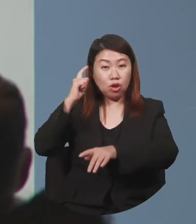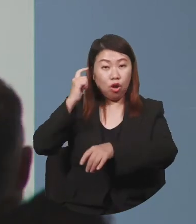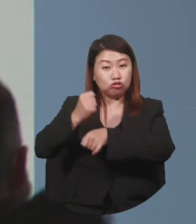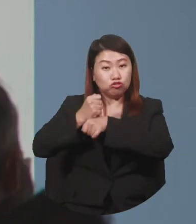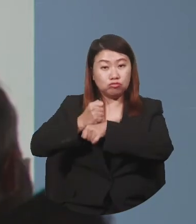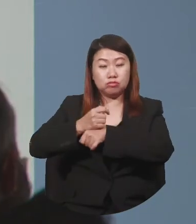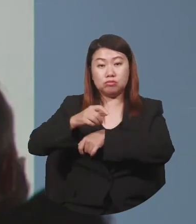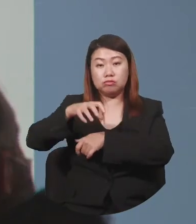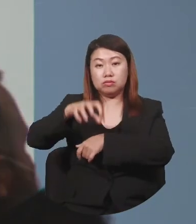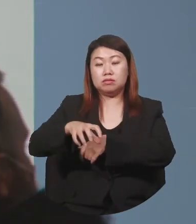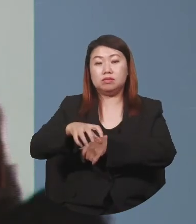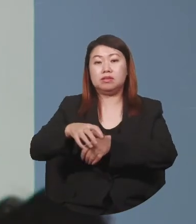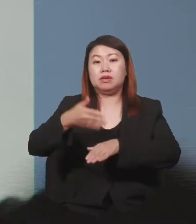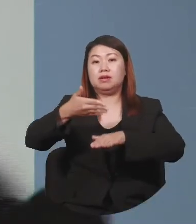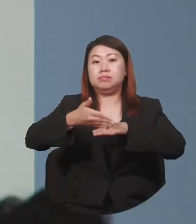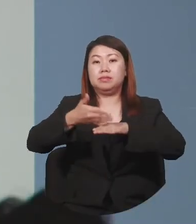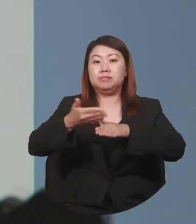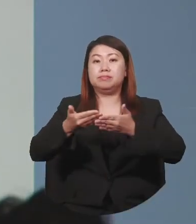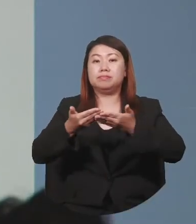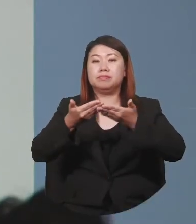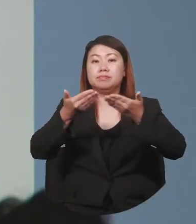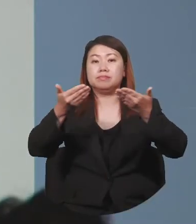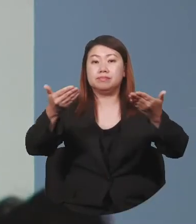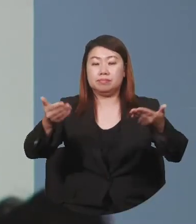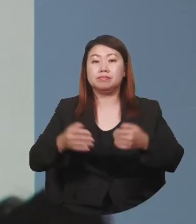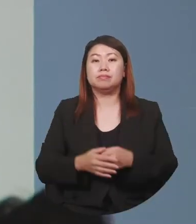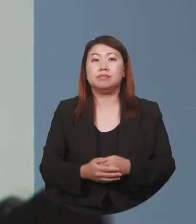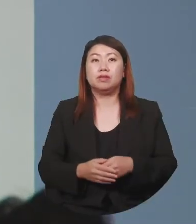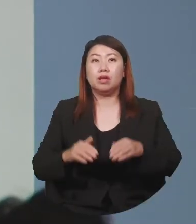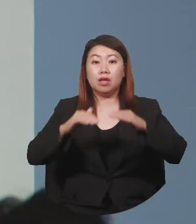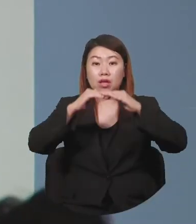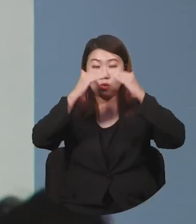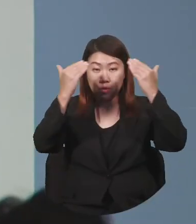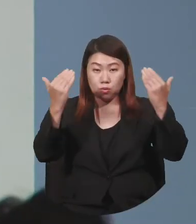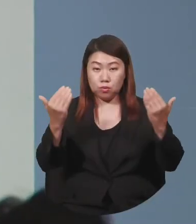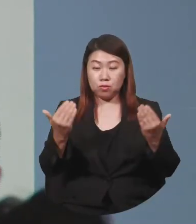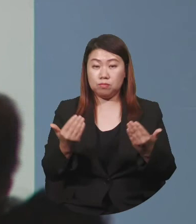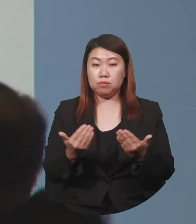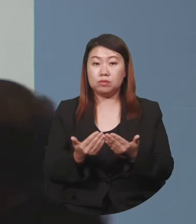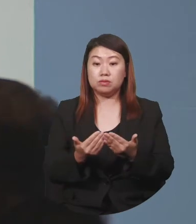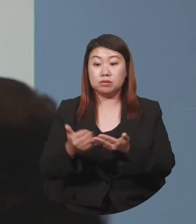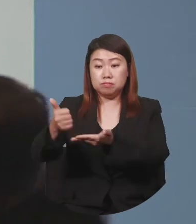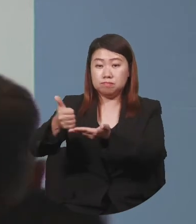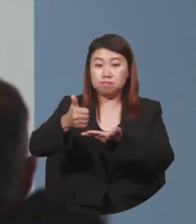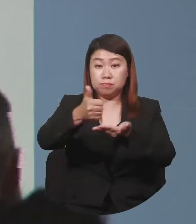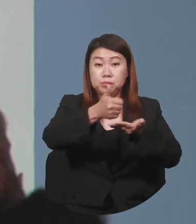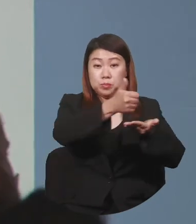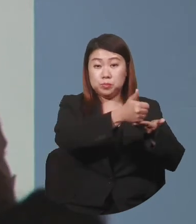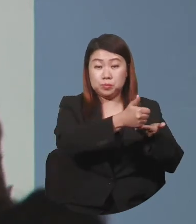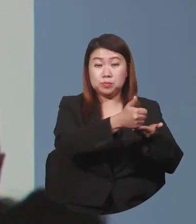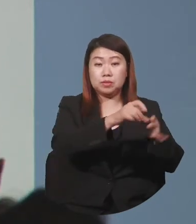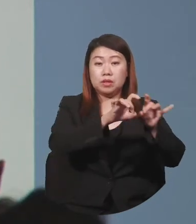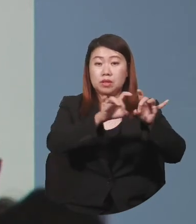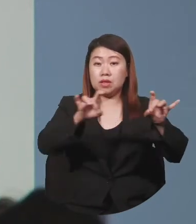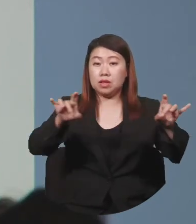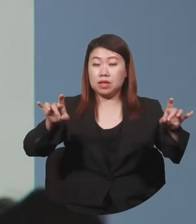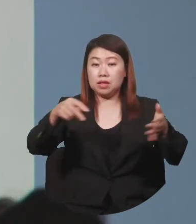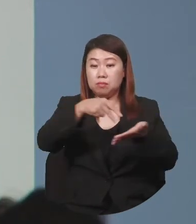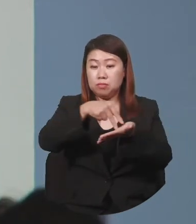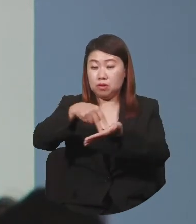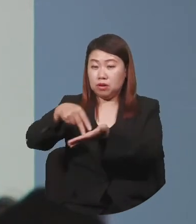Development, as well as all of our distinguished speakers and presenters who shared their extensive knowledge